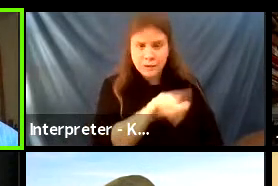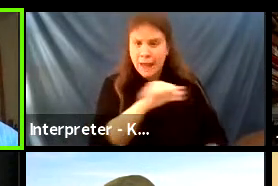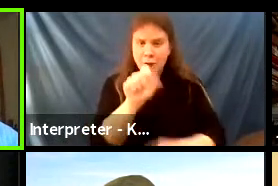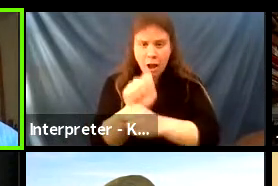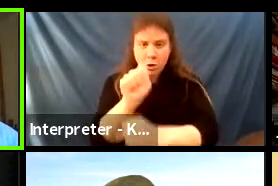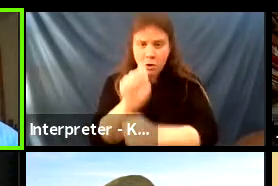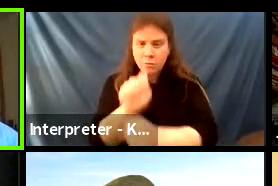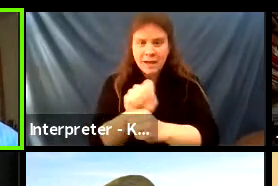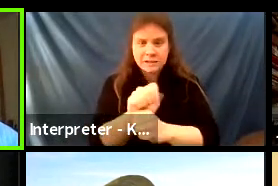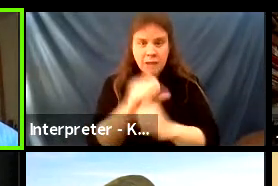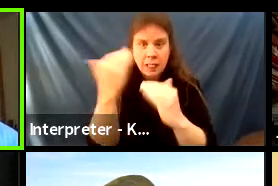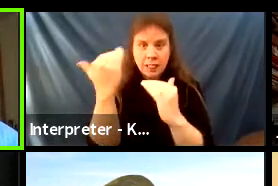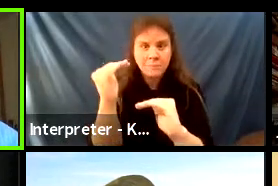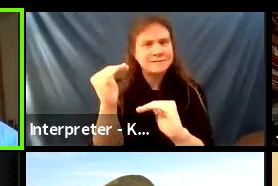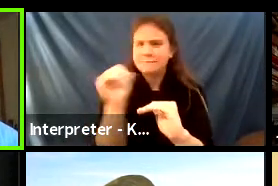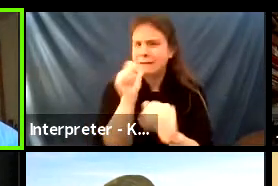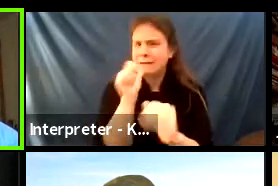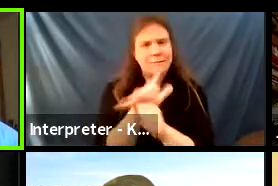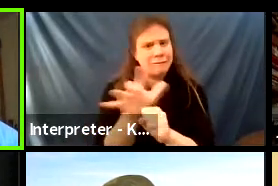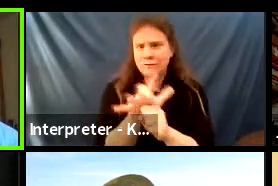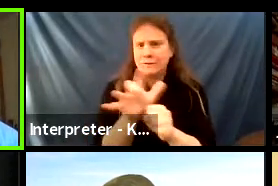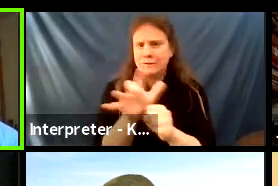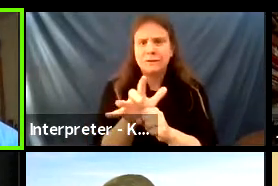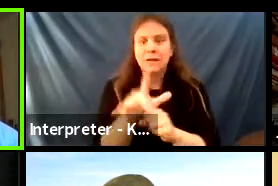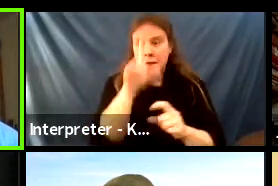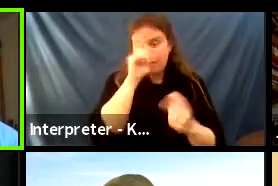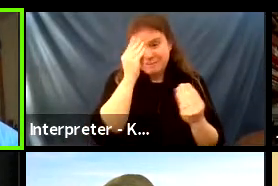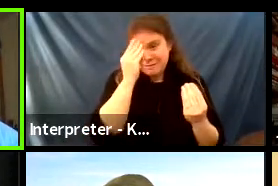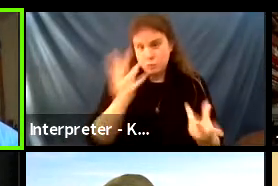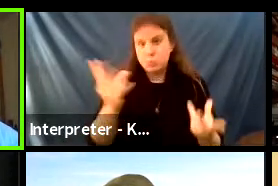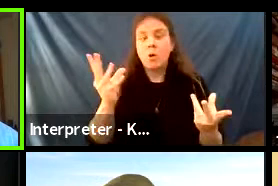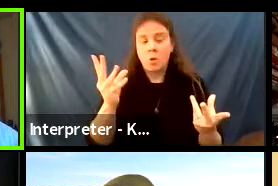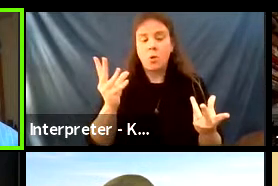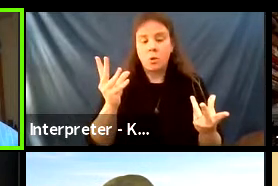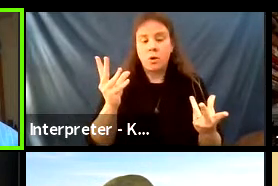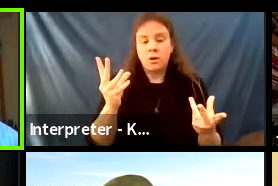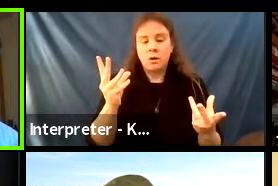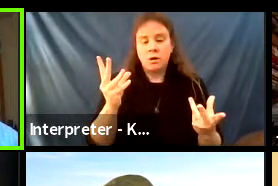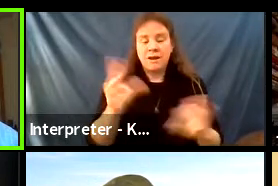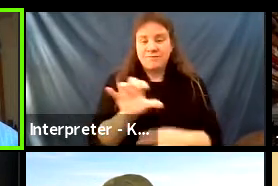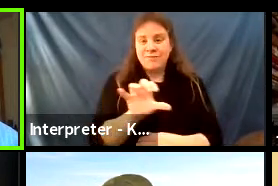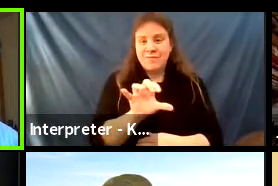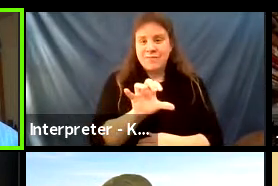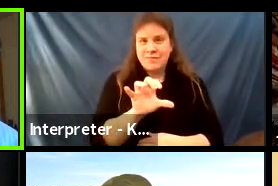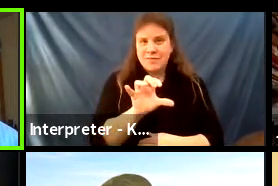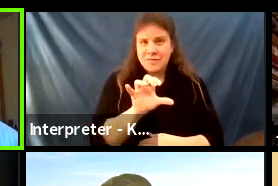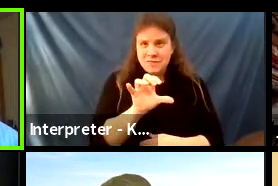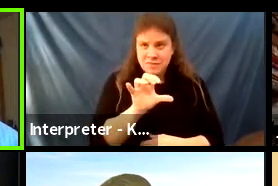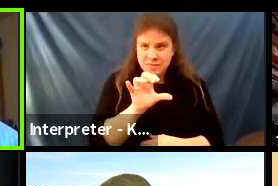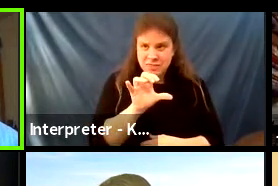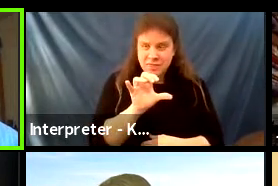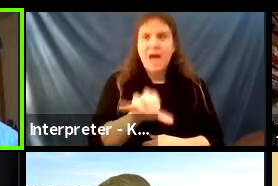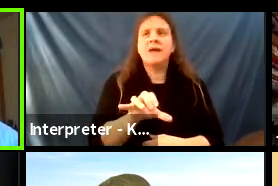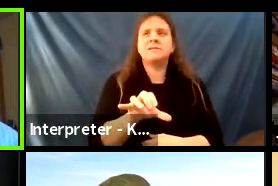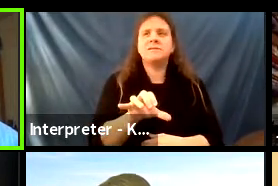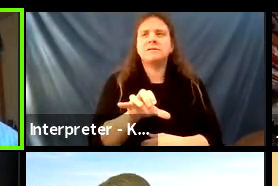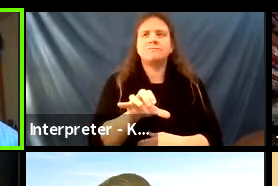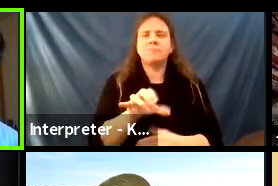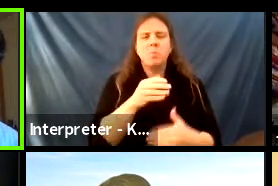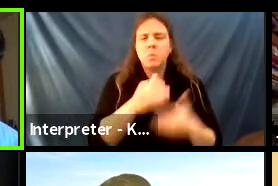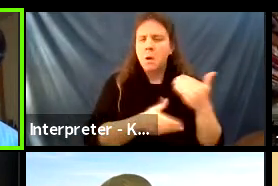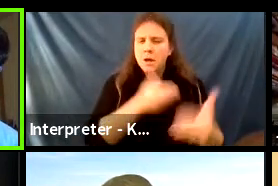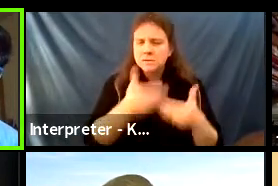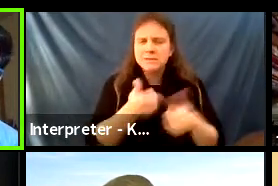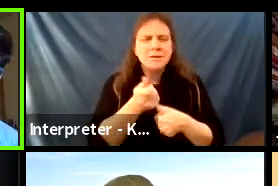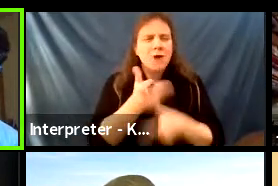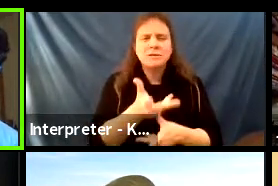I do think the logistics, I'll just say, I think the logistics of doing it that way make it hard, and there might be other ways where it